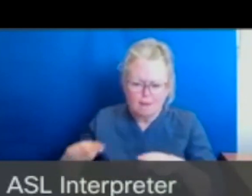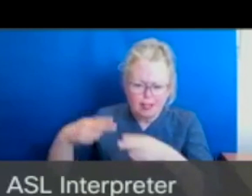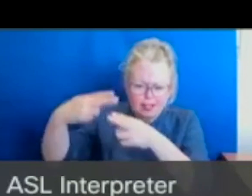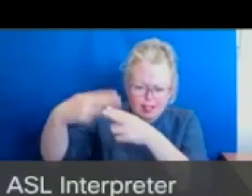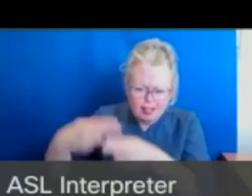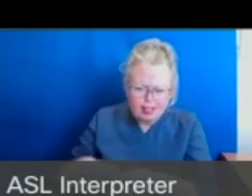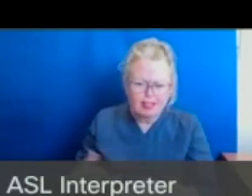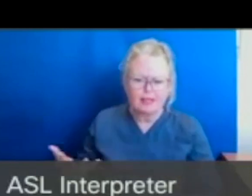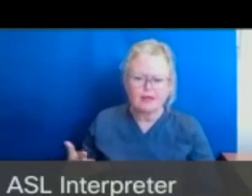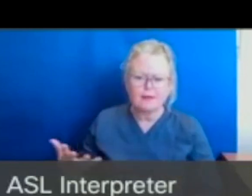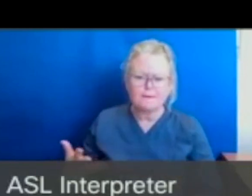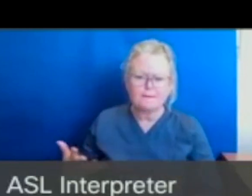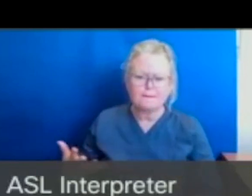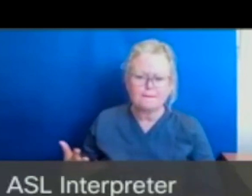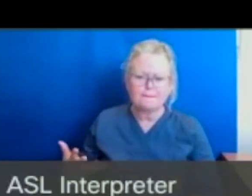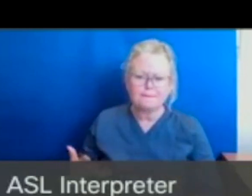examples?